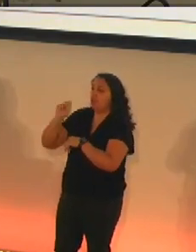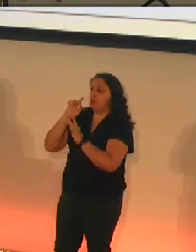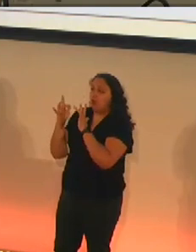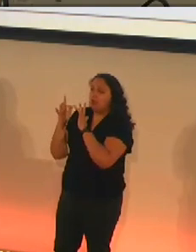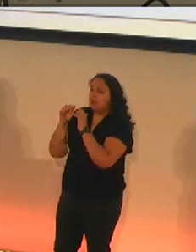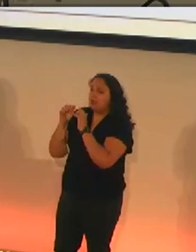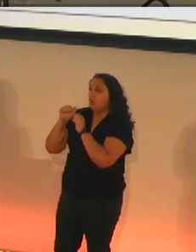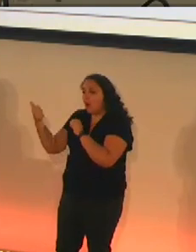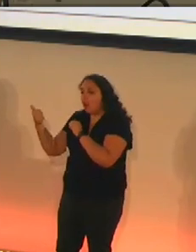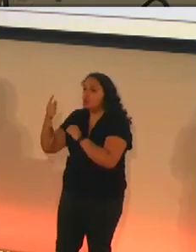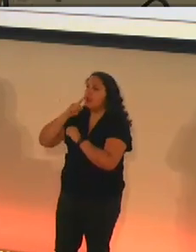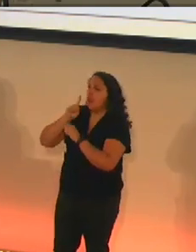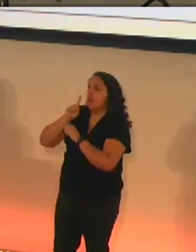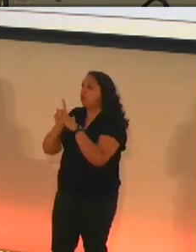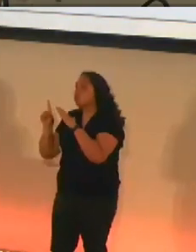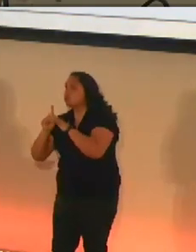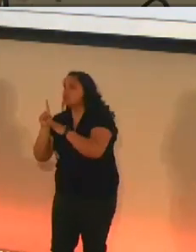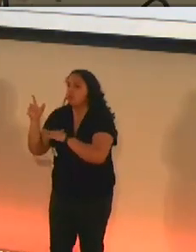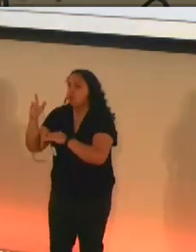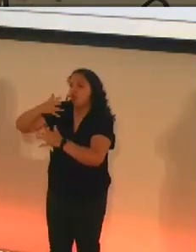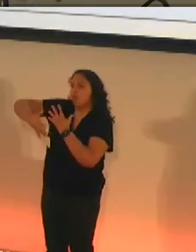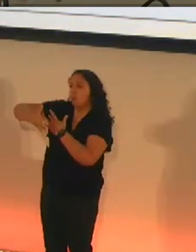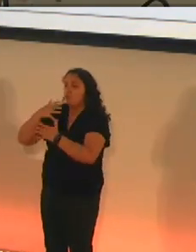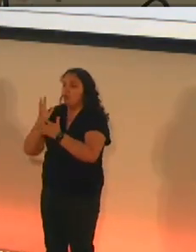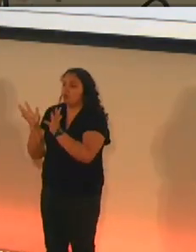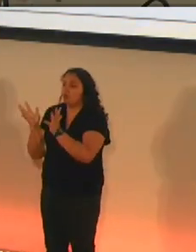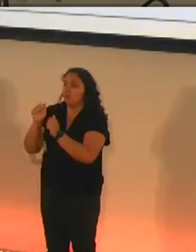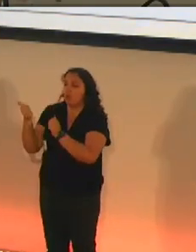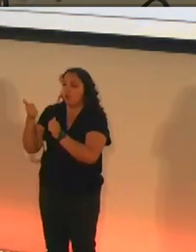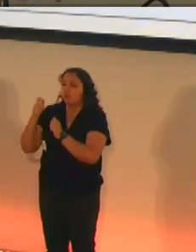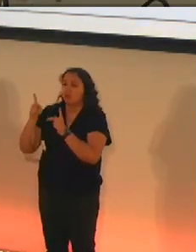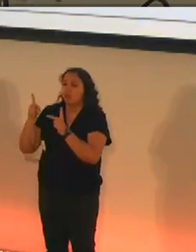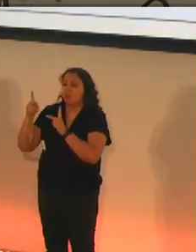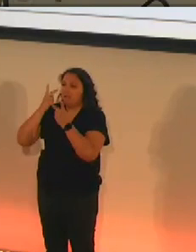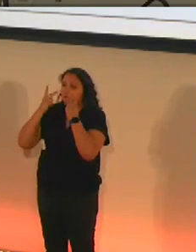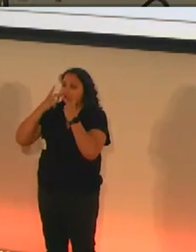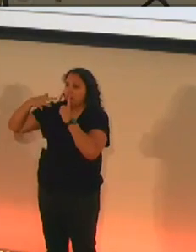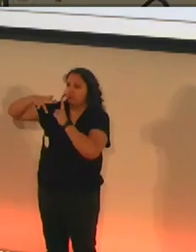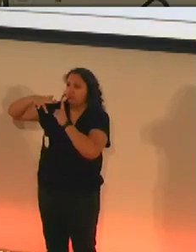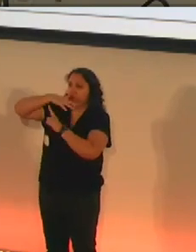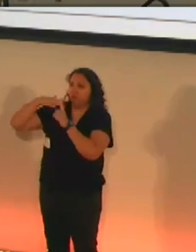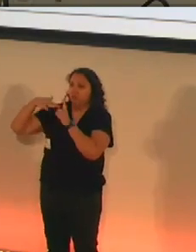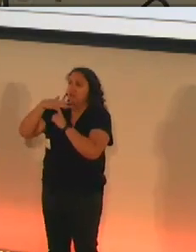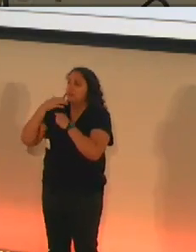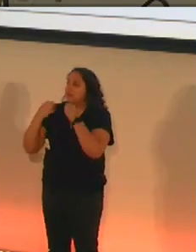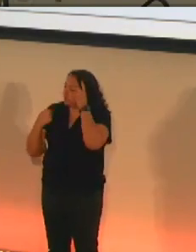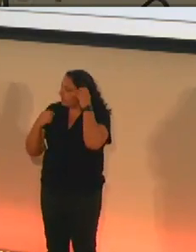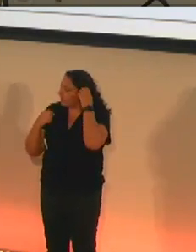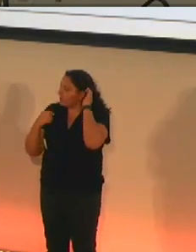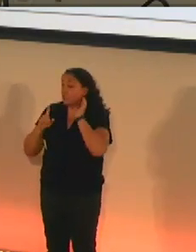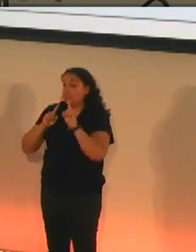move around in a virtual environment and talk to each other in a virtual space. And there are very many popular social VR